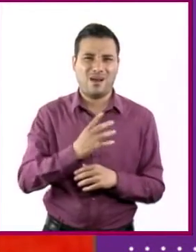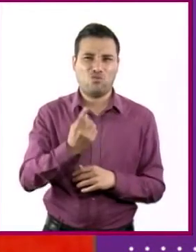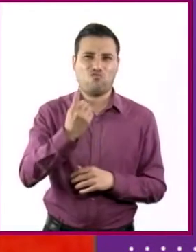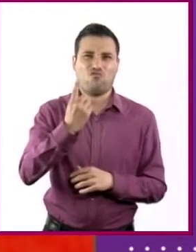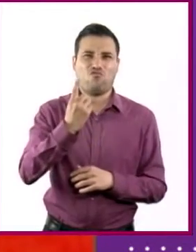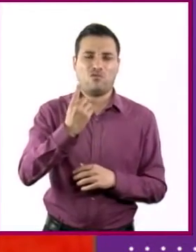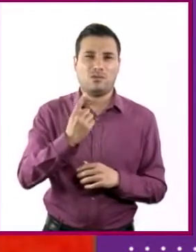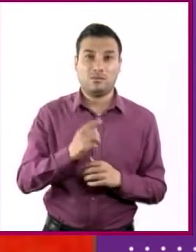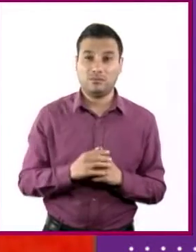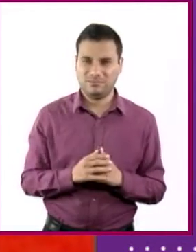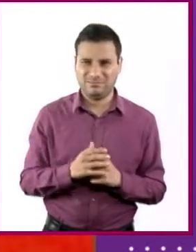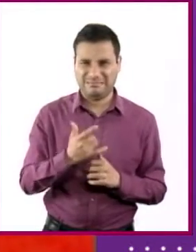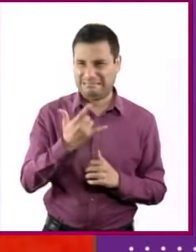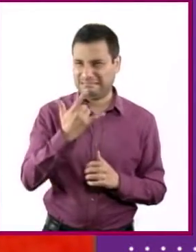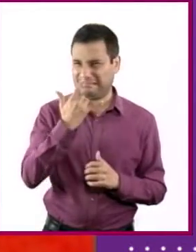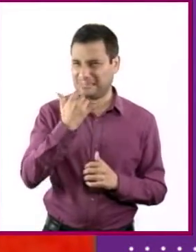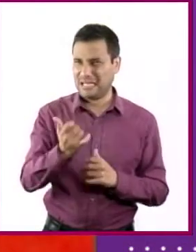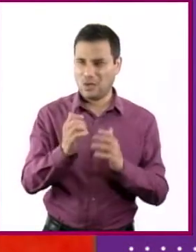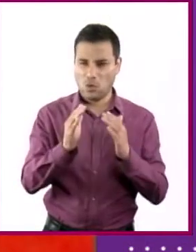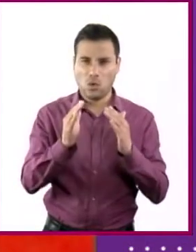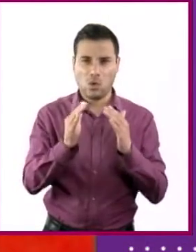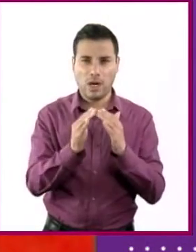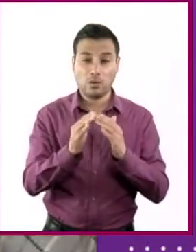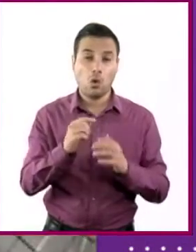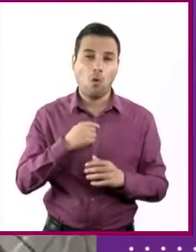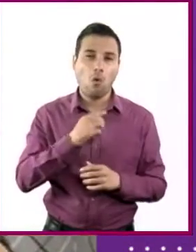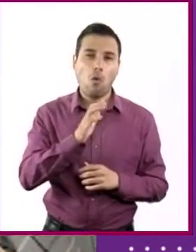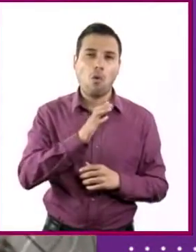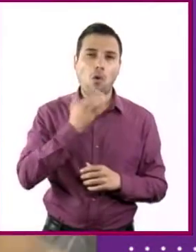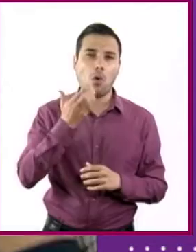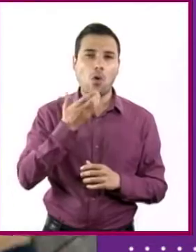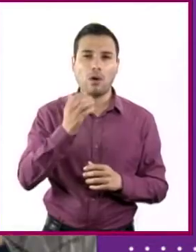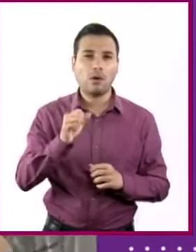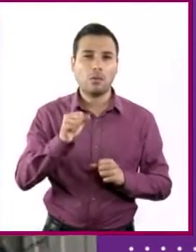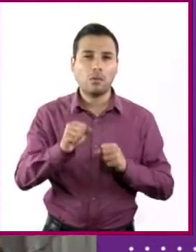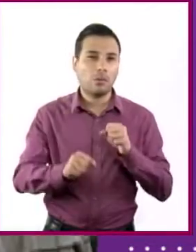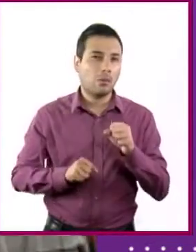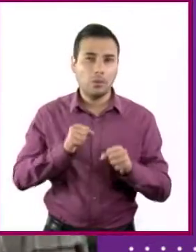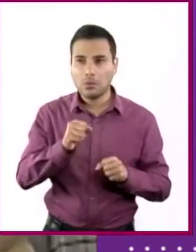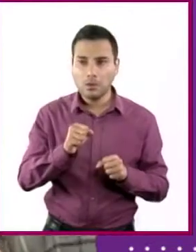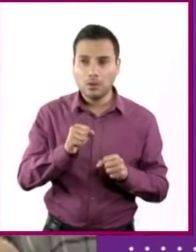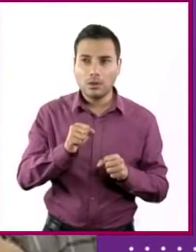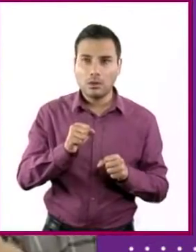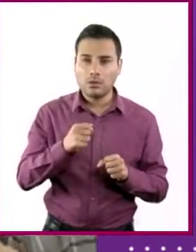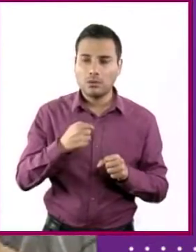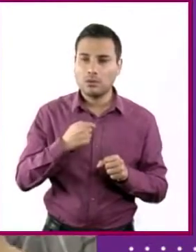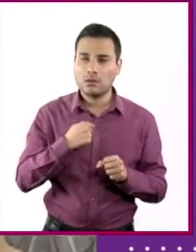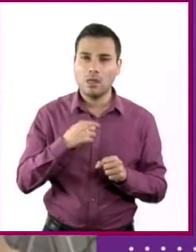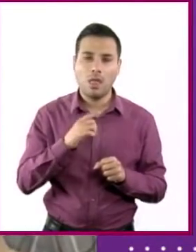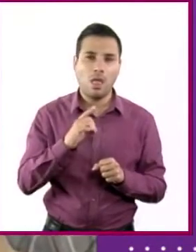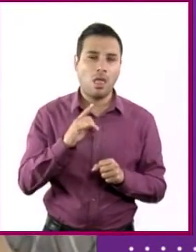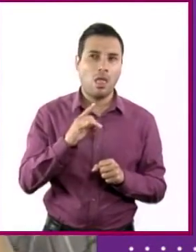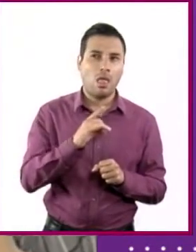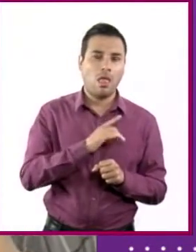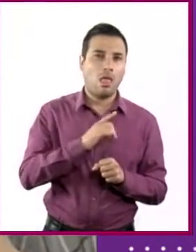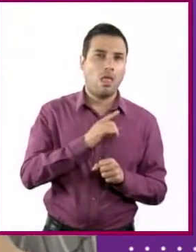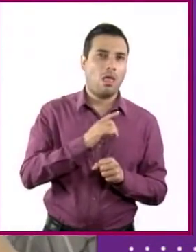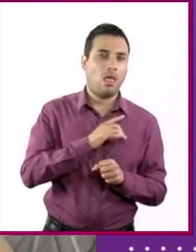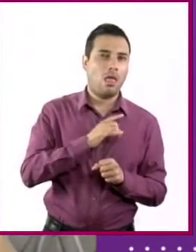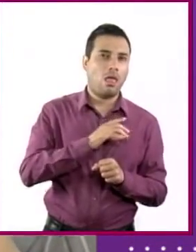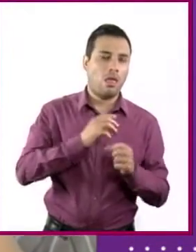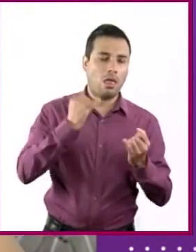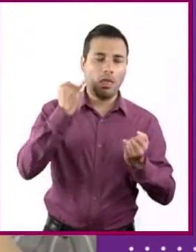And every time I rode my bike near that house... Were you afraid of that house? Yeah, yes,